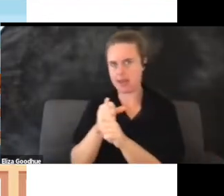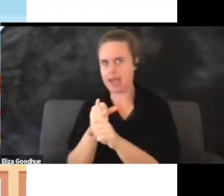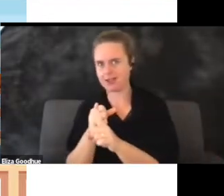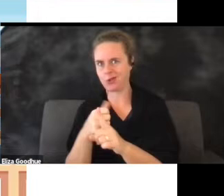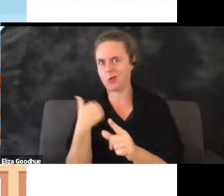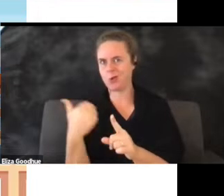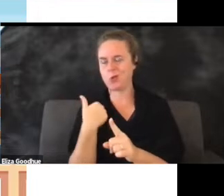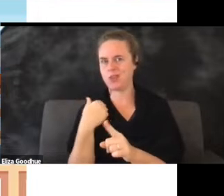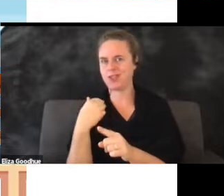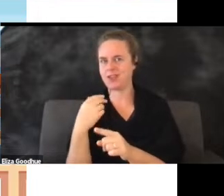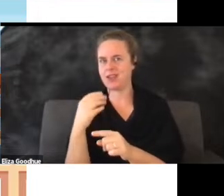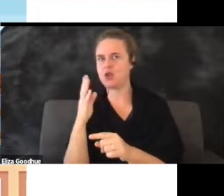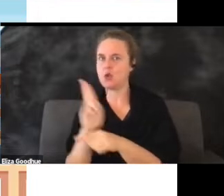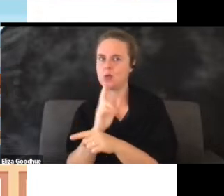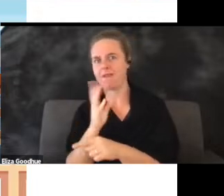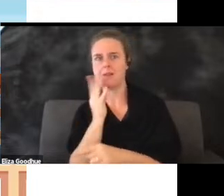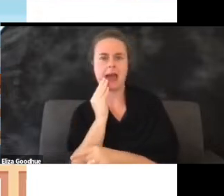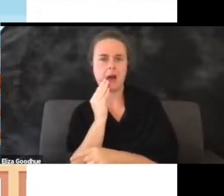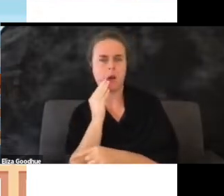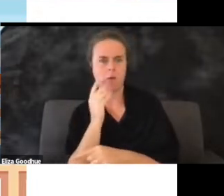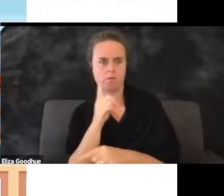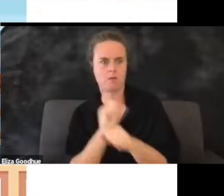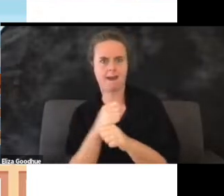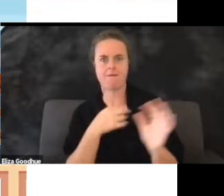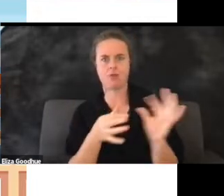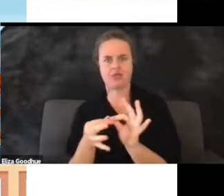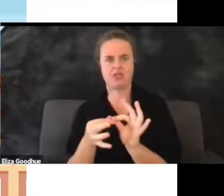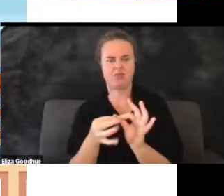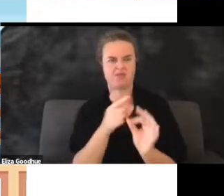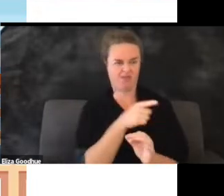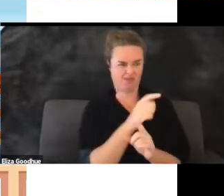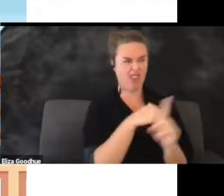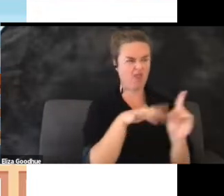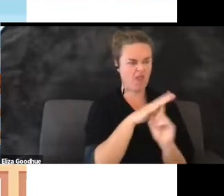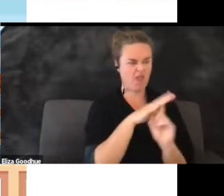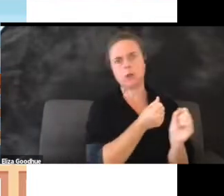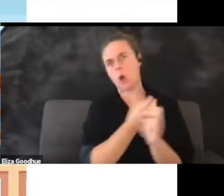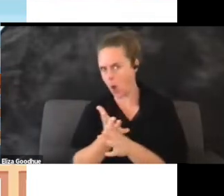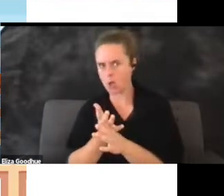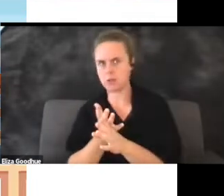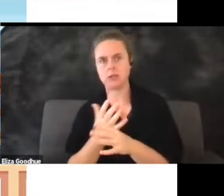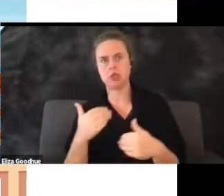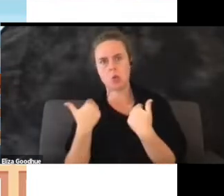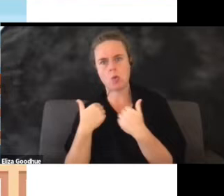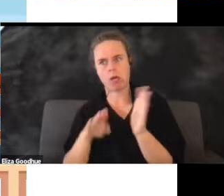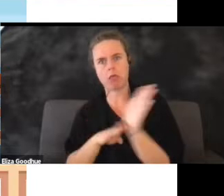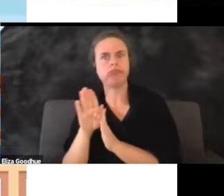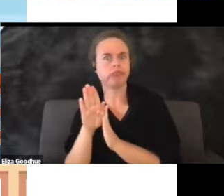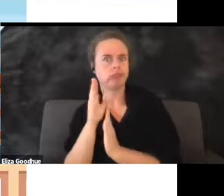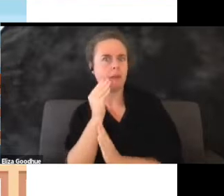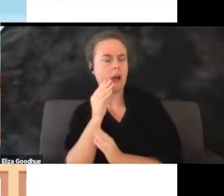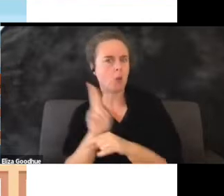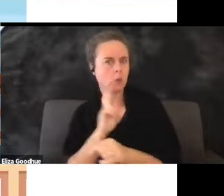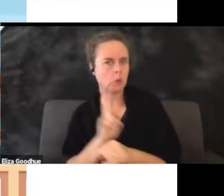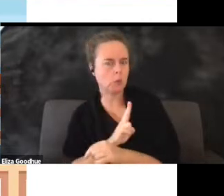an idea that there would be a causal relationship. So we used the YRBS